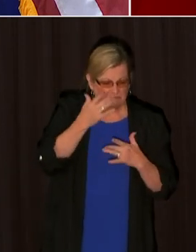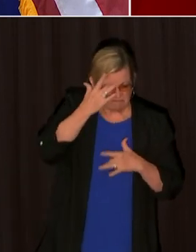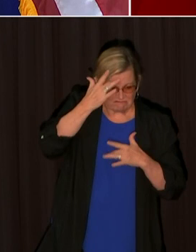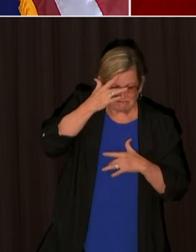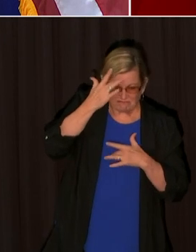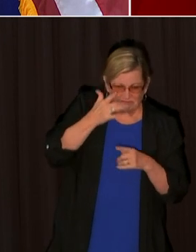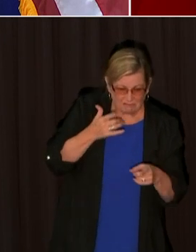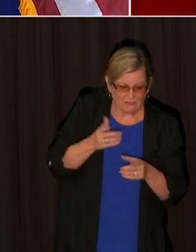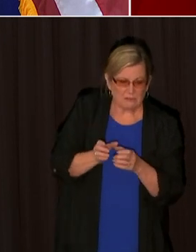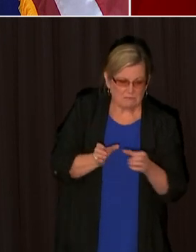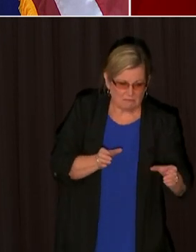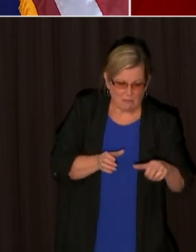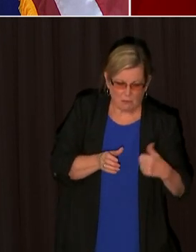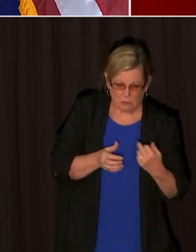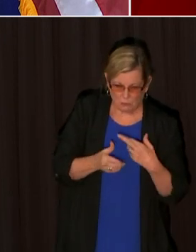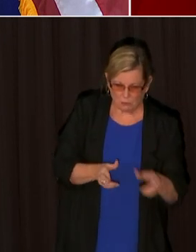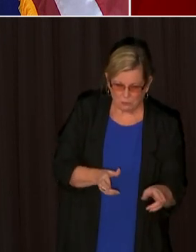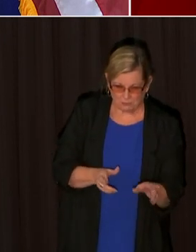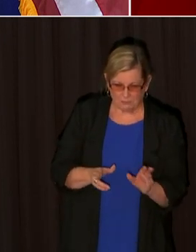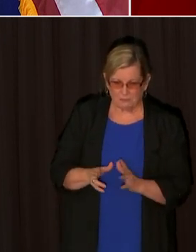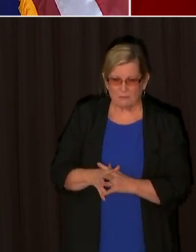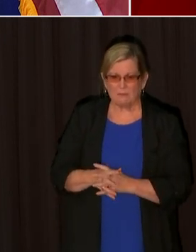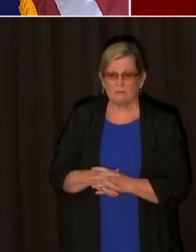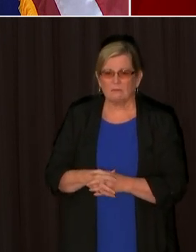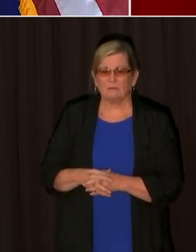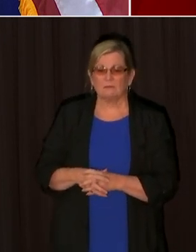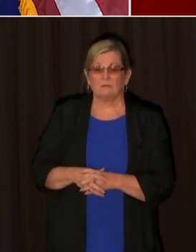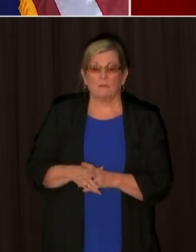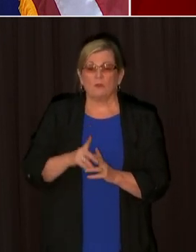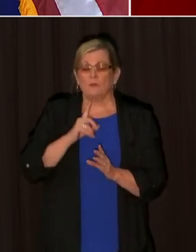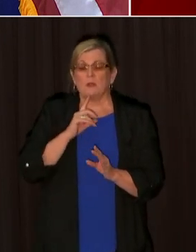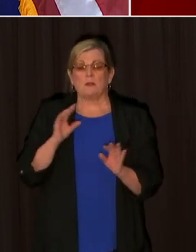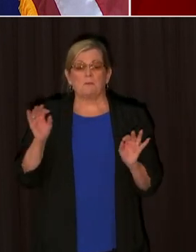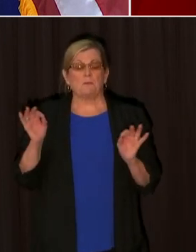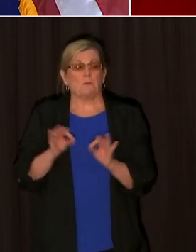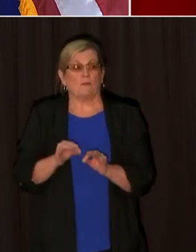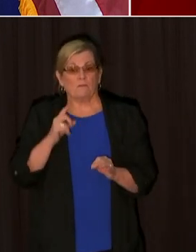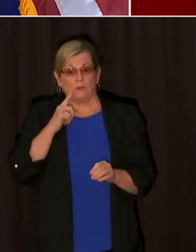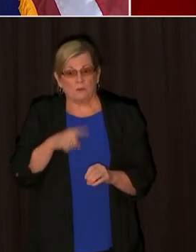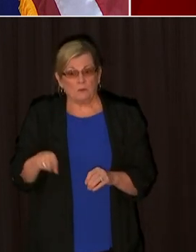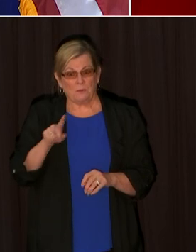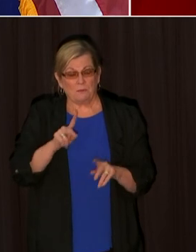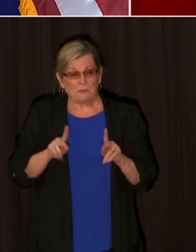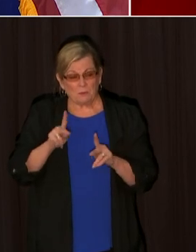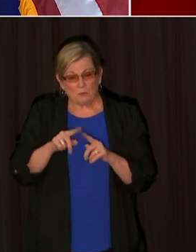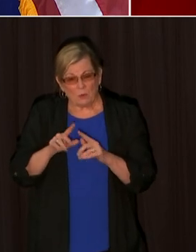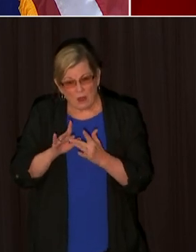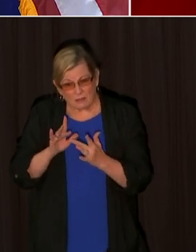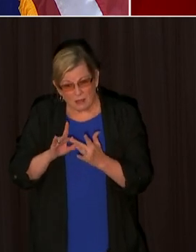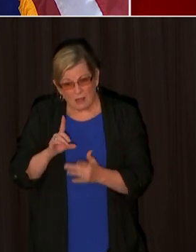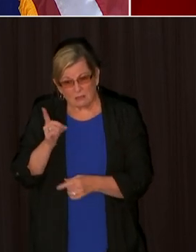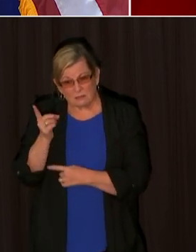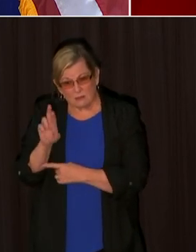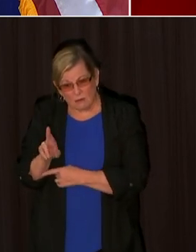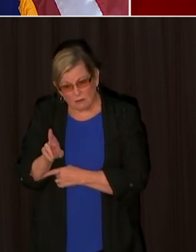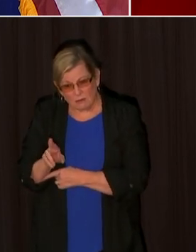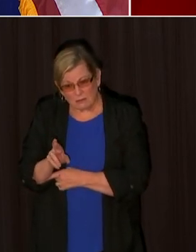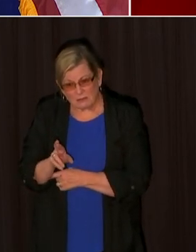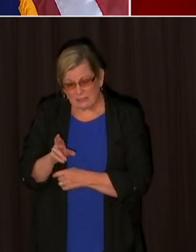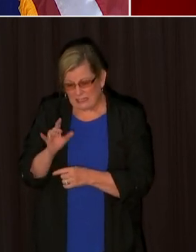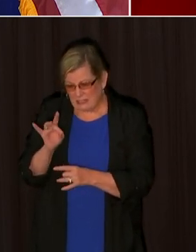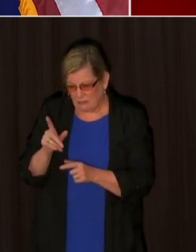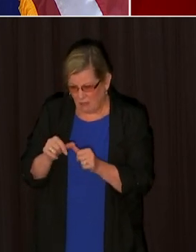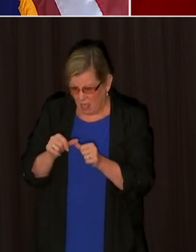emergent issues, that people are consulting with their physician if they have a chronic health condition, to make sure that that chronic health condition